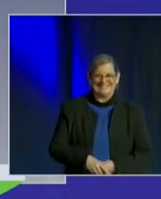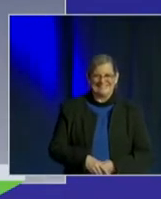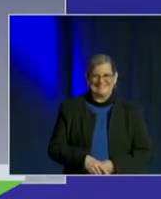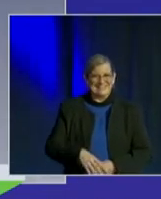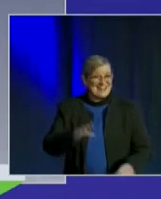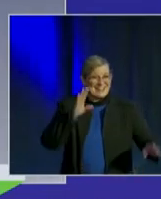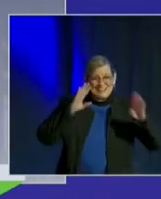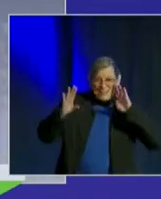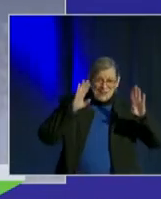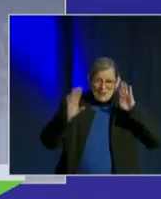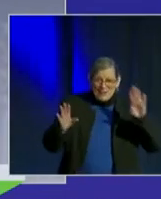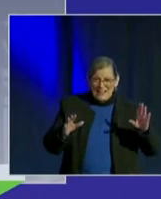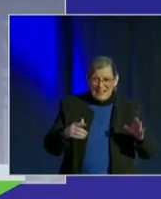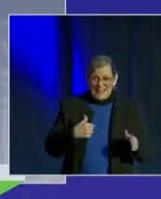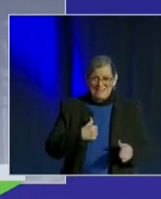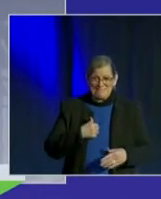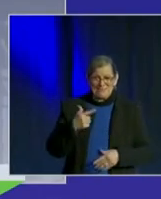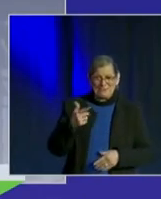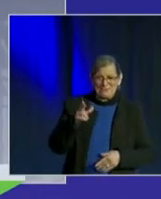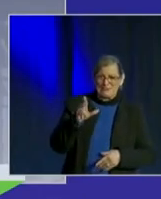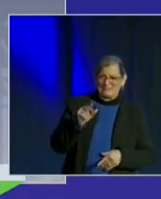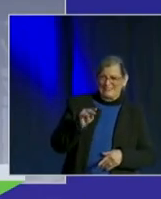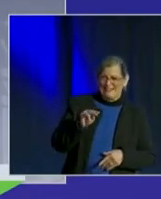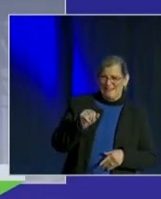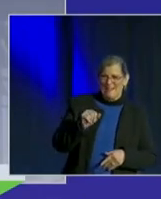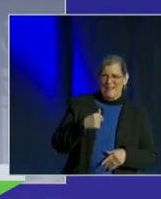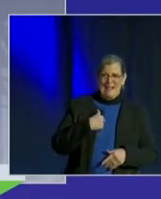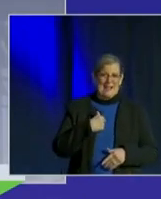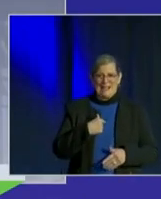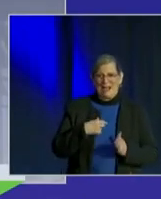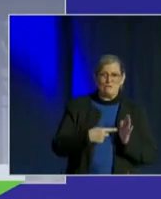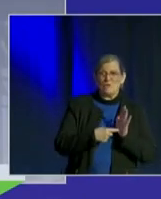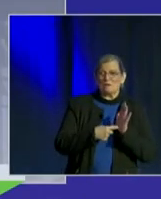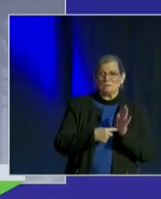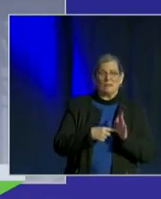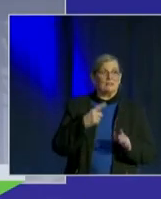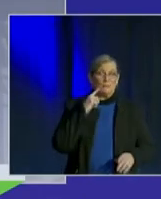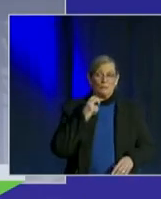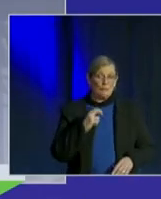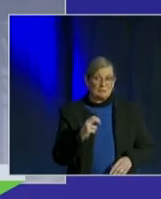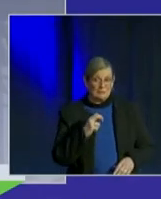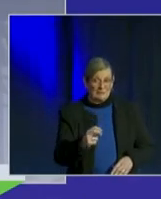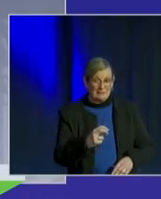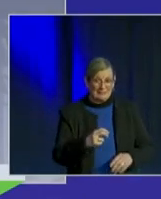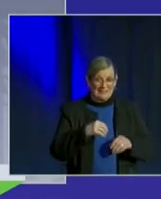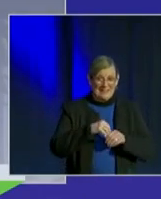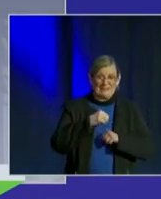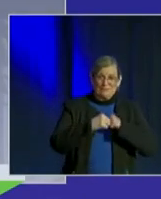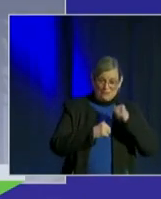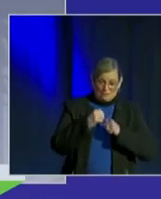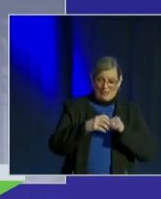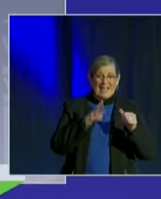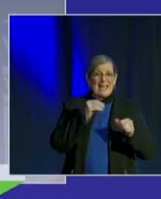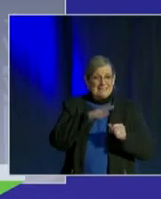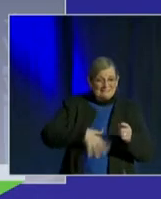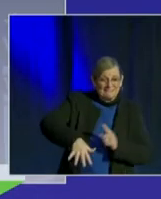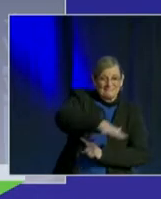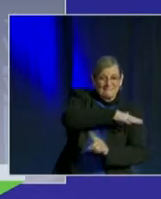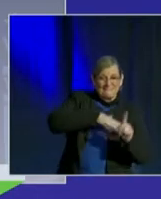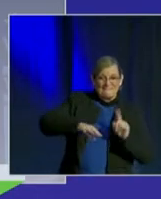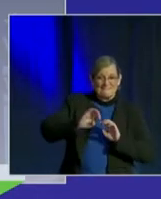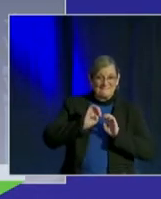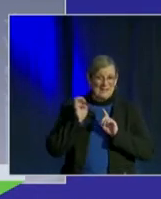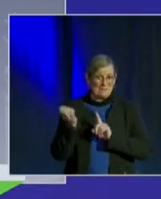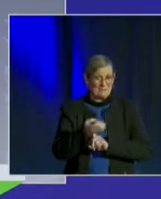I'm Lucinda, and I represent transportation, infrastructure, and the environment. And I know a lot of you